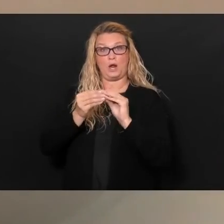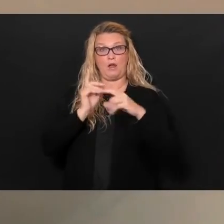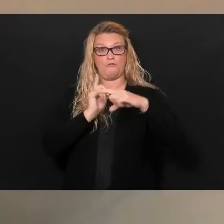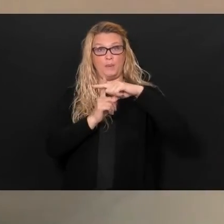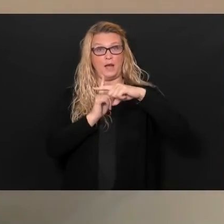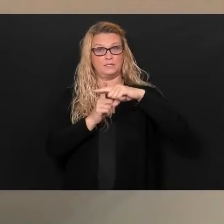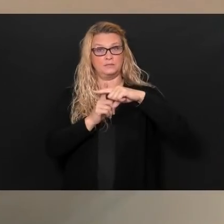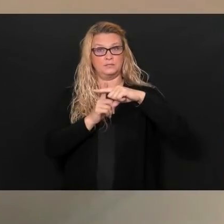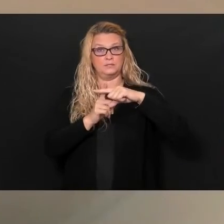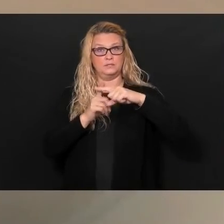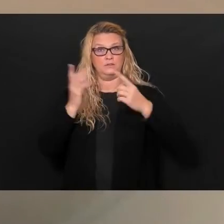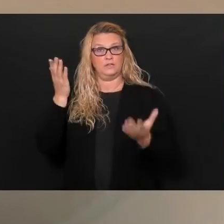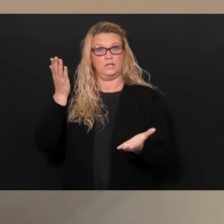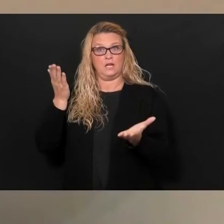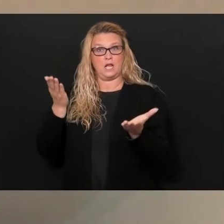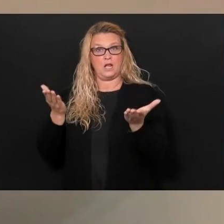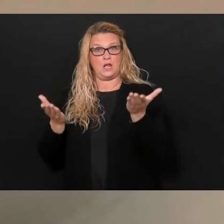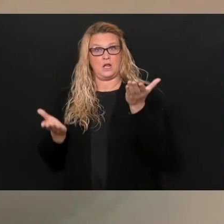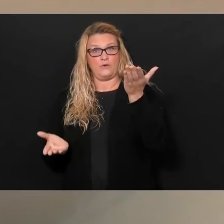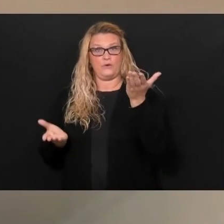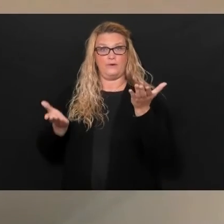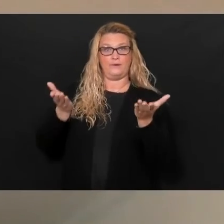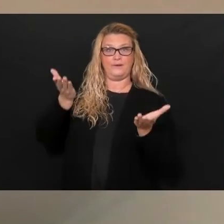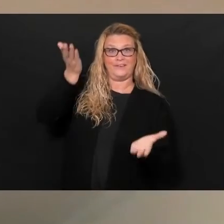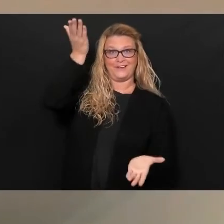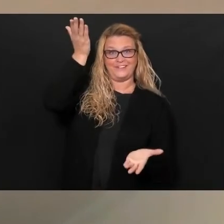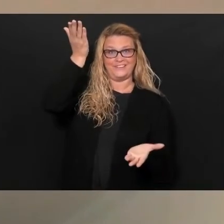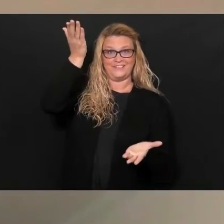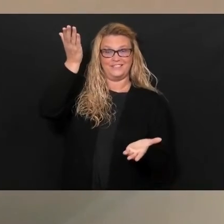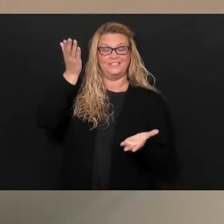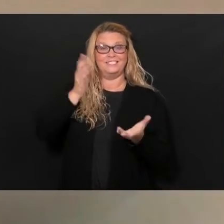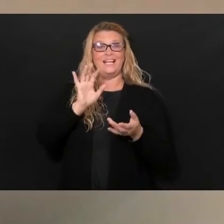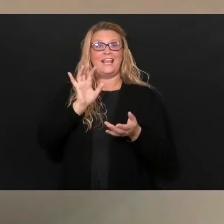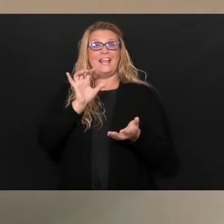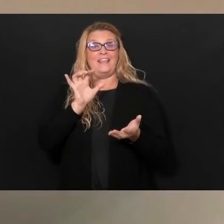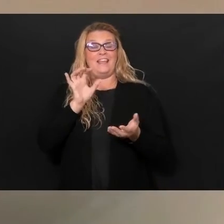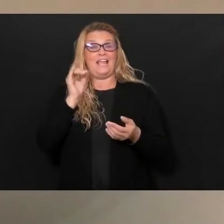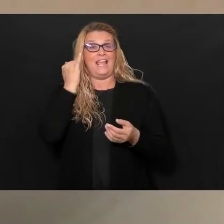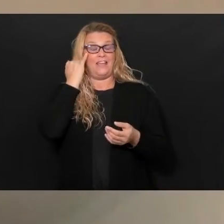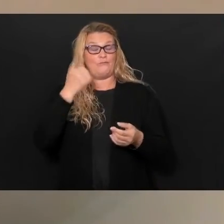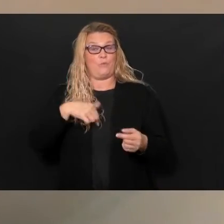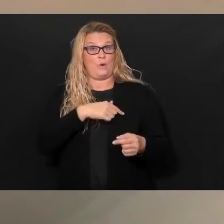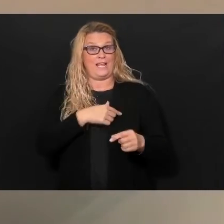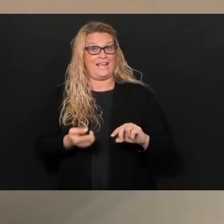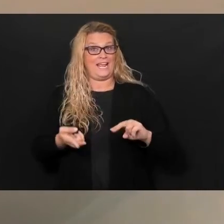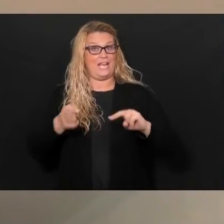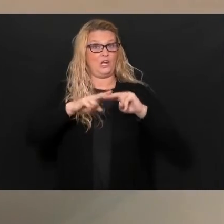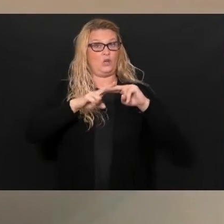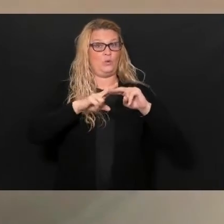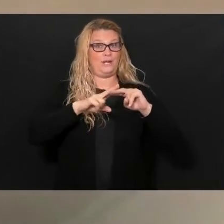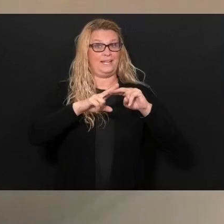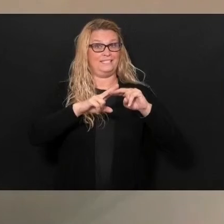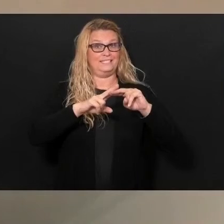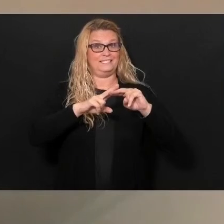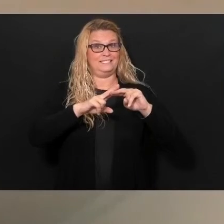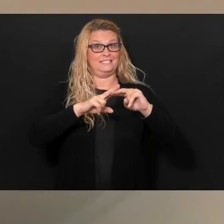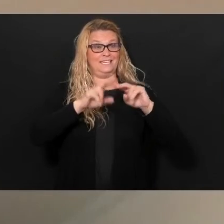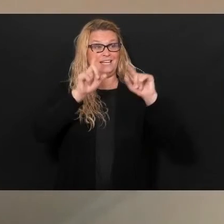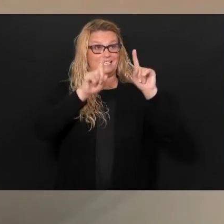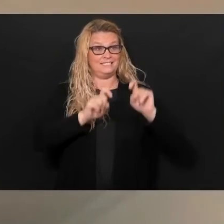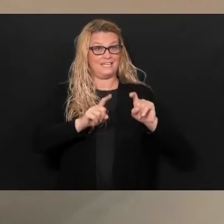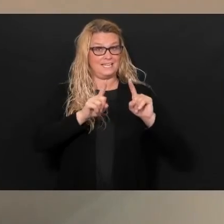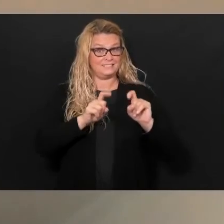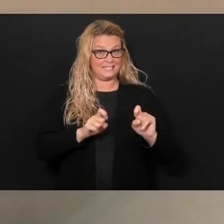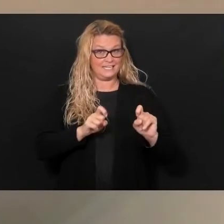the only driver for that metric. And that, by increasing every time you found a new